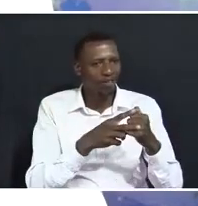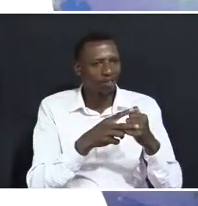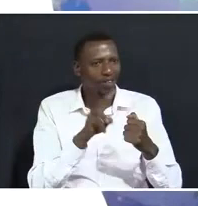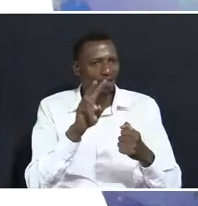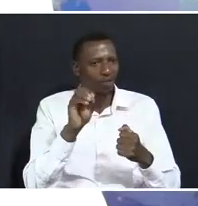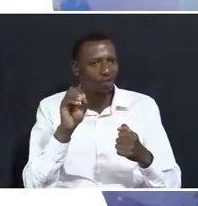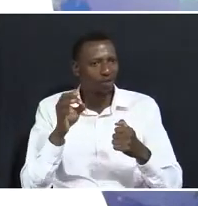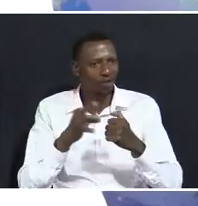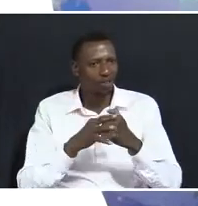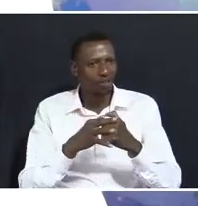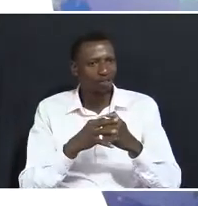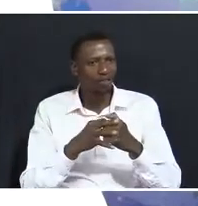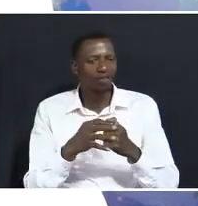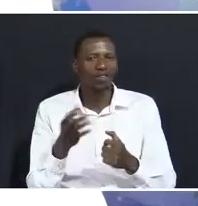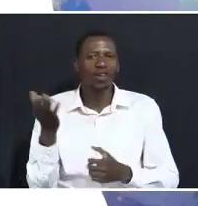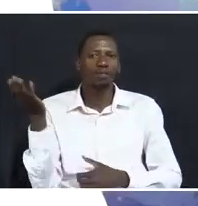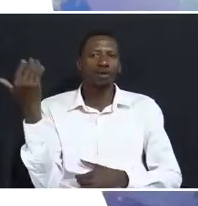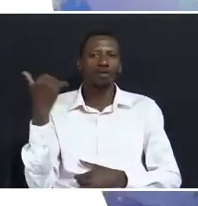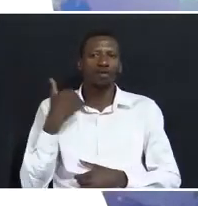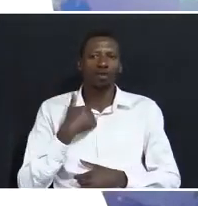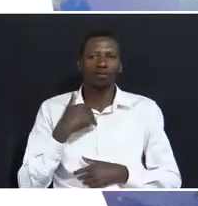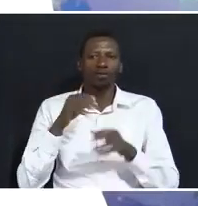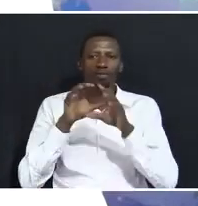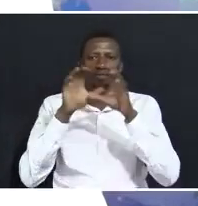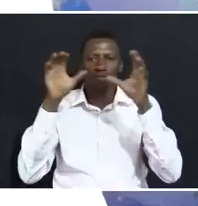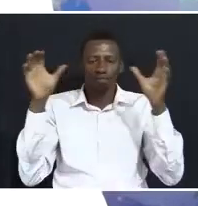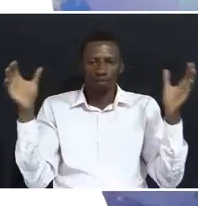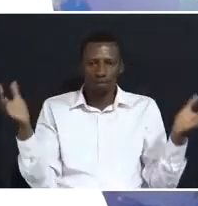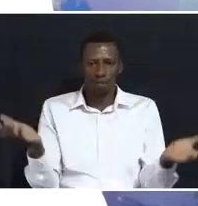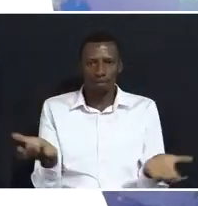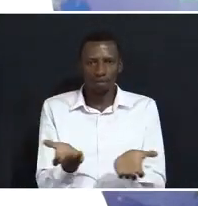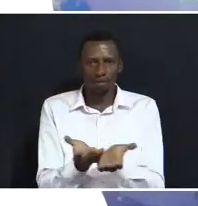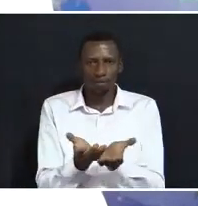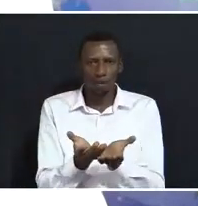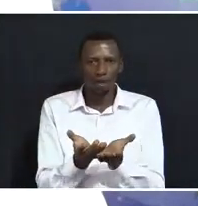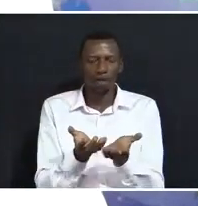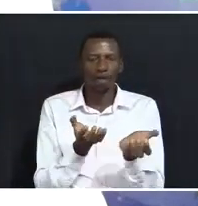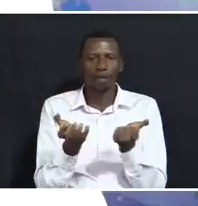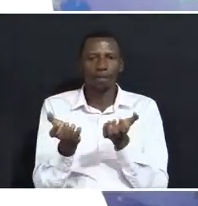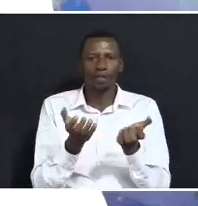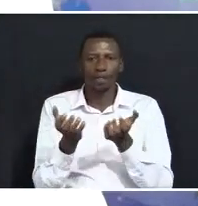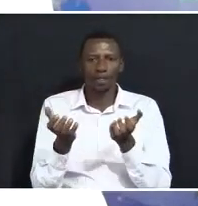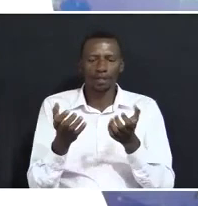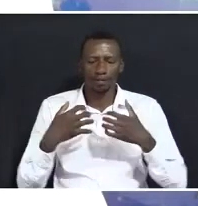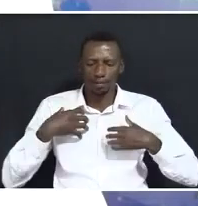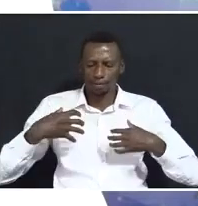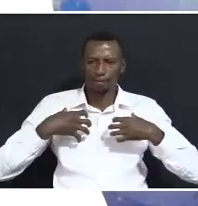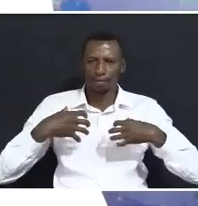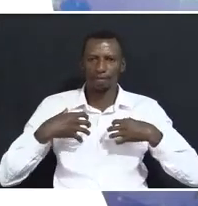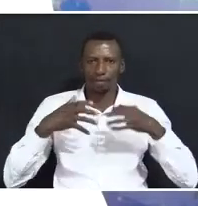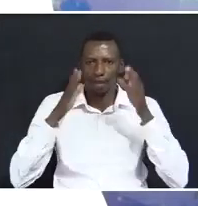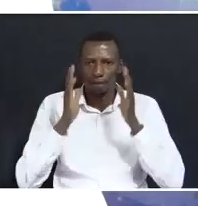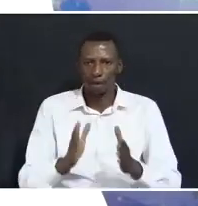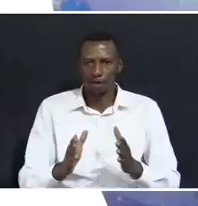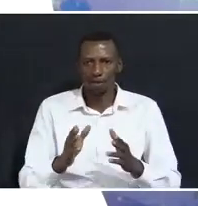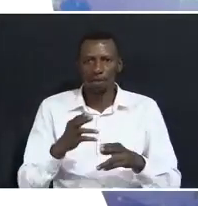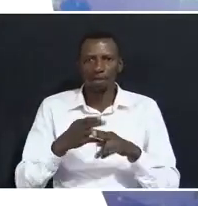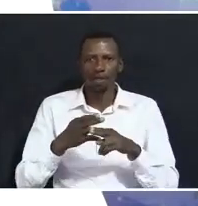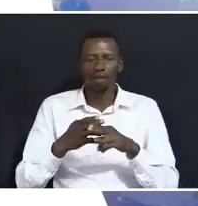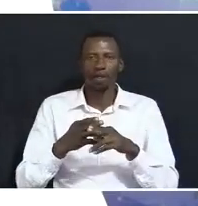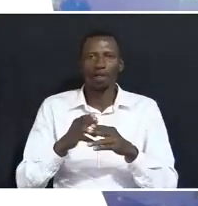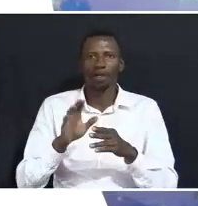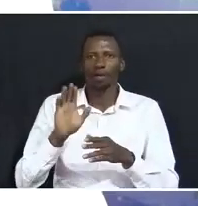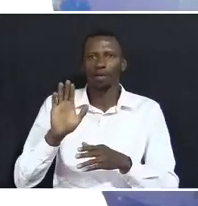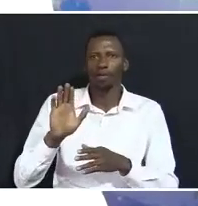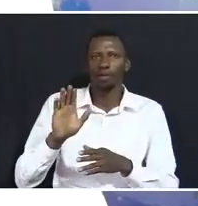July 2008? A global business executive by the name Hata von Stiegel,